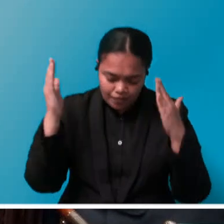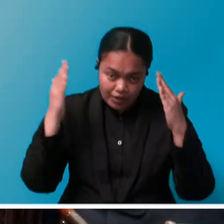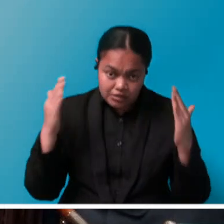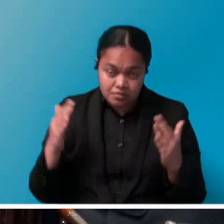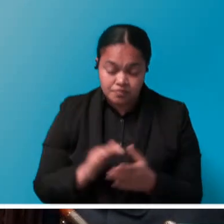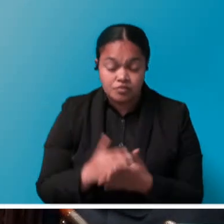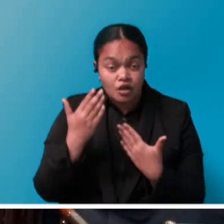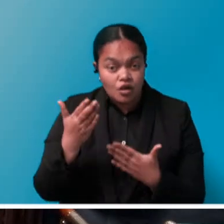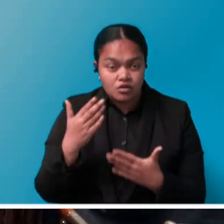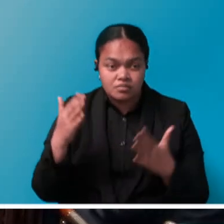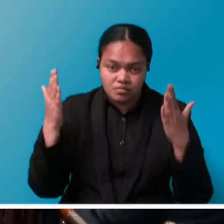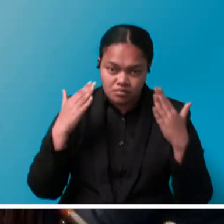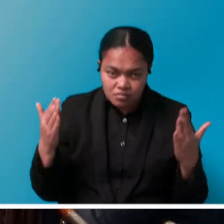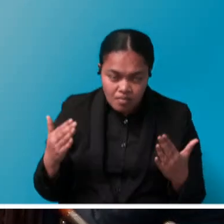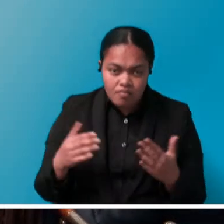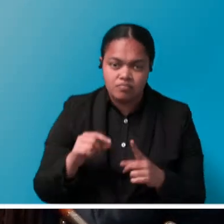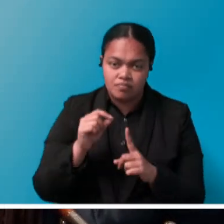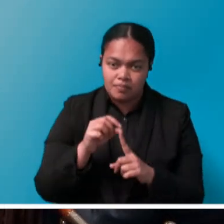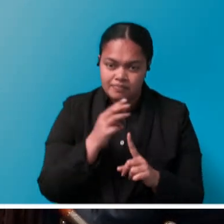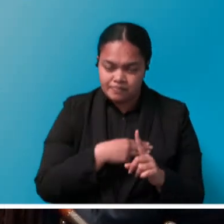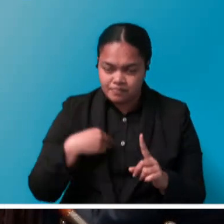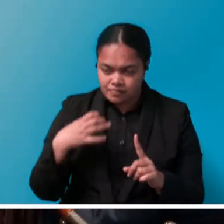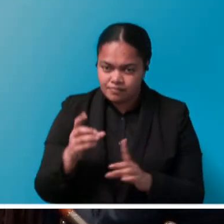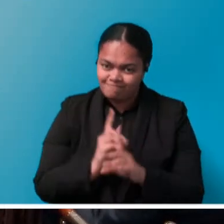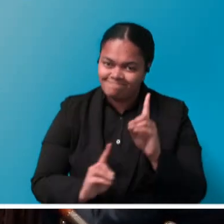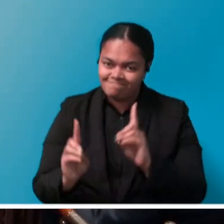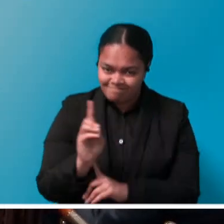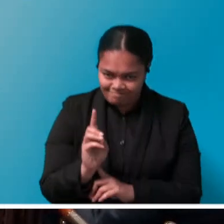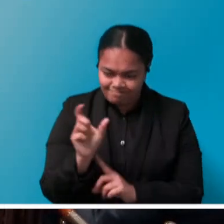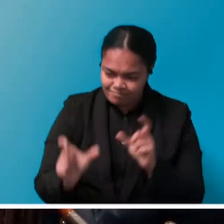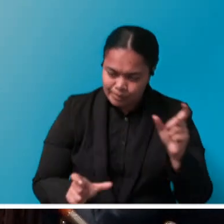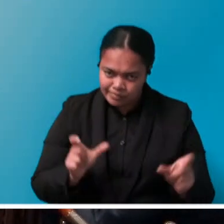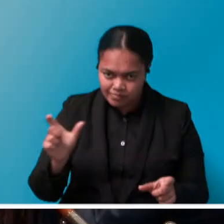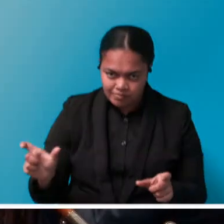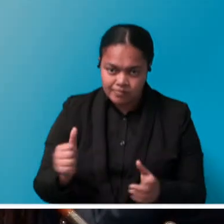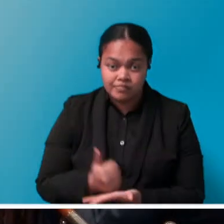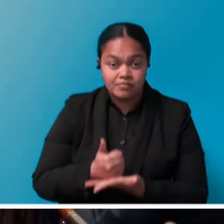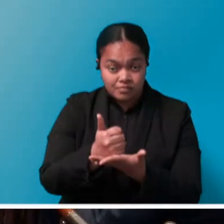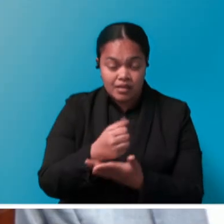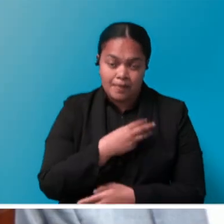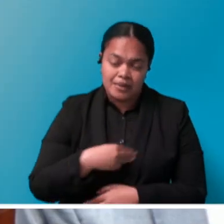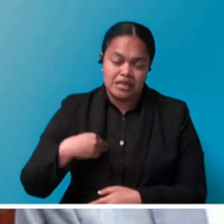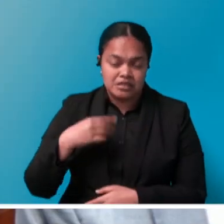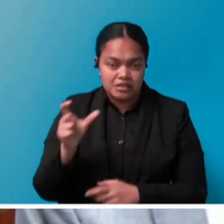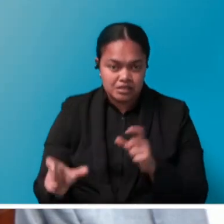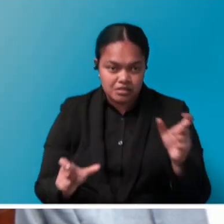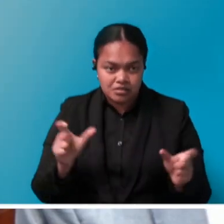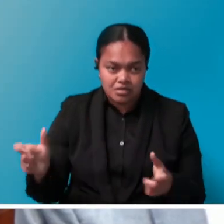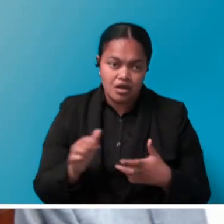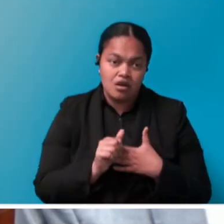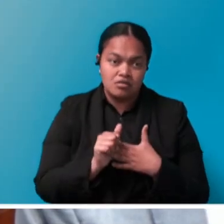Honorable Speaker, Honorable Prime Minister, Deputy Prime Ministers, Honorable Ministers, Assistant Ministers, Honorable Leader